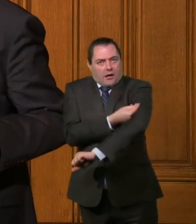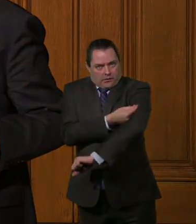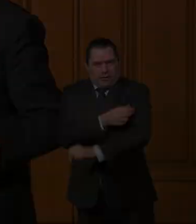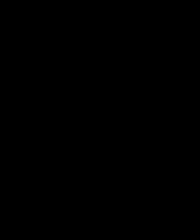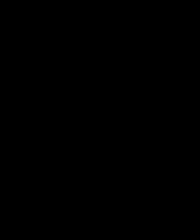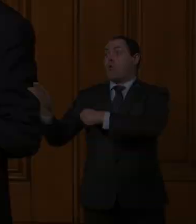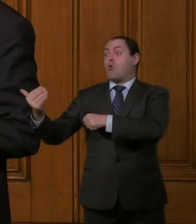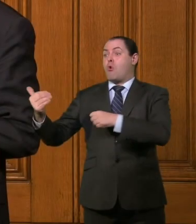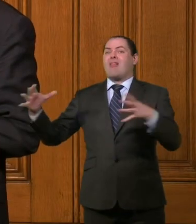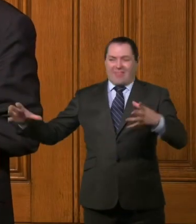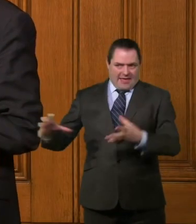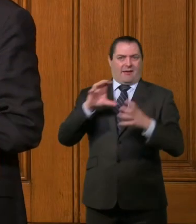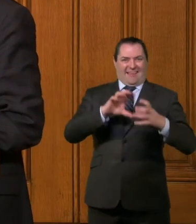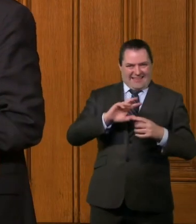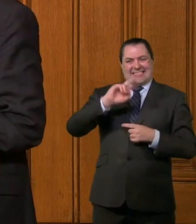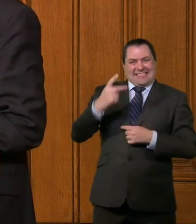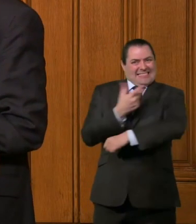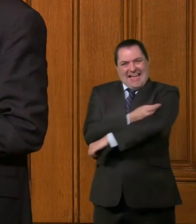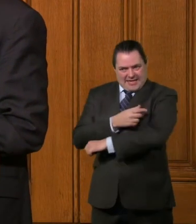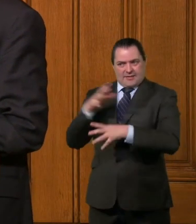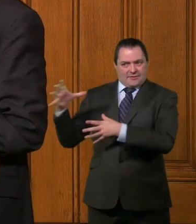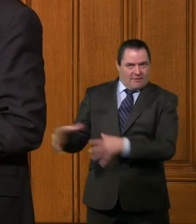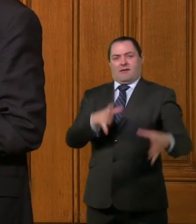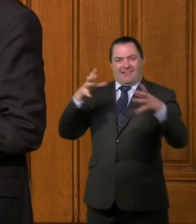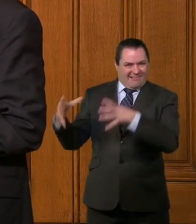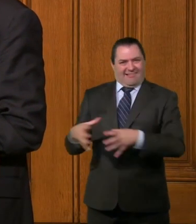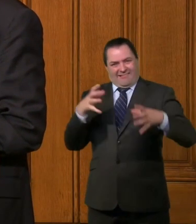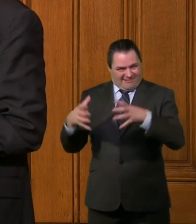to mutate. The more you vaccinate, the more you put evolutionary pressure on the virus.